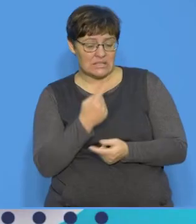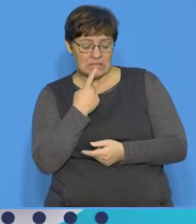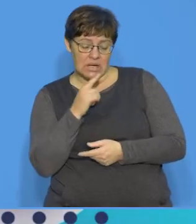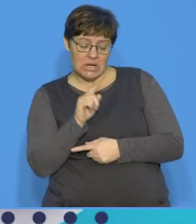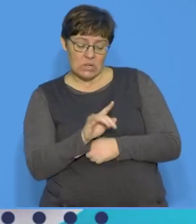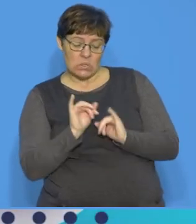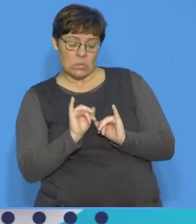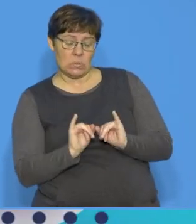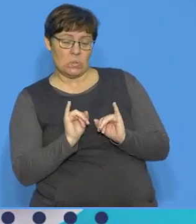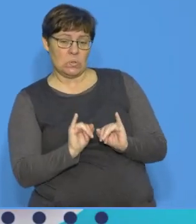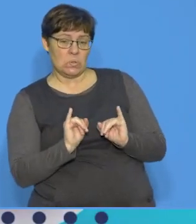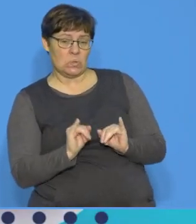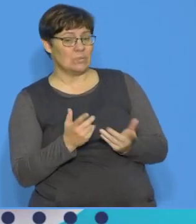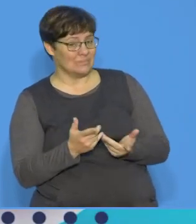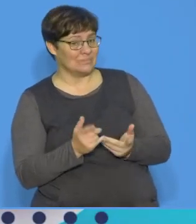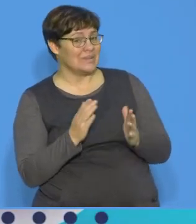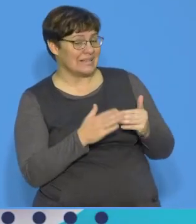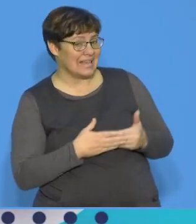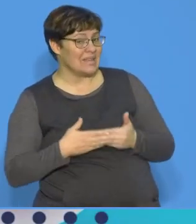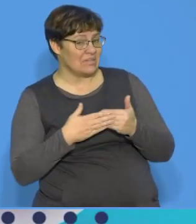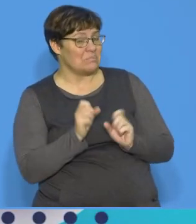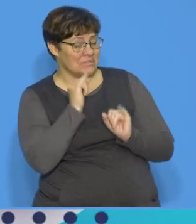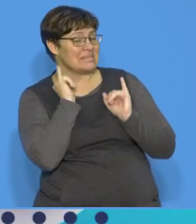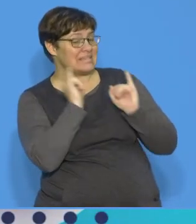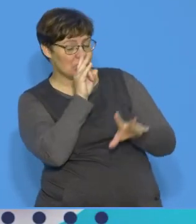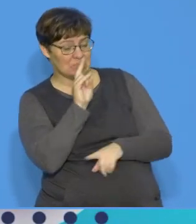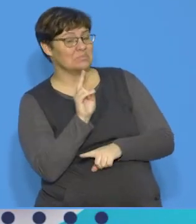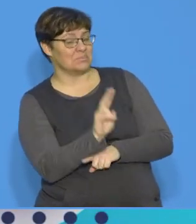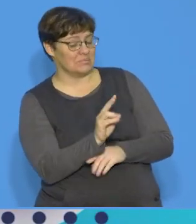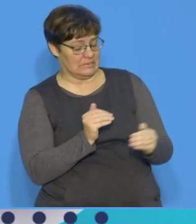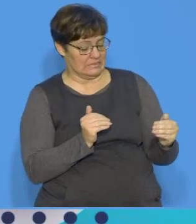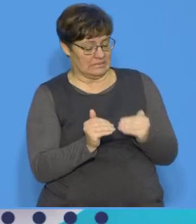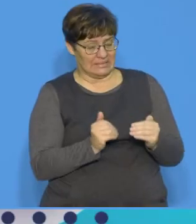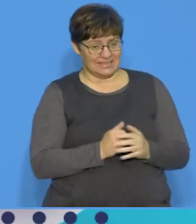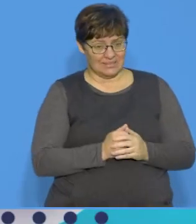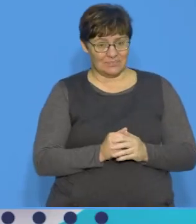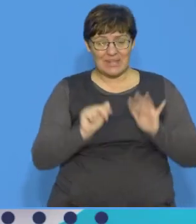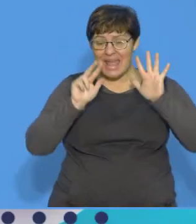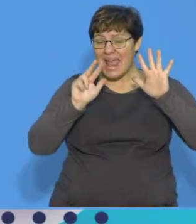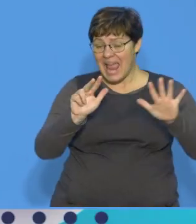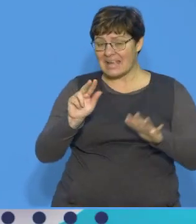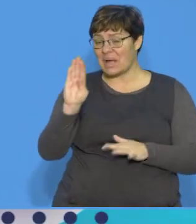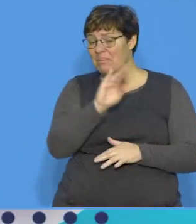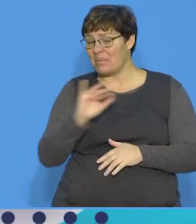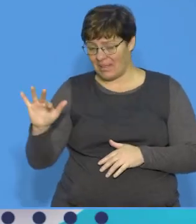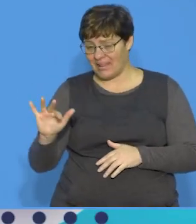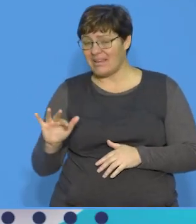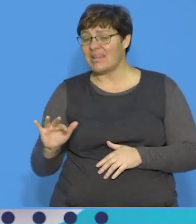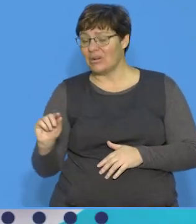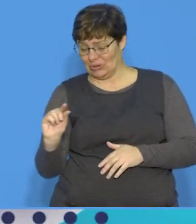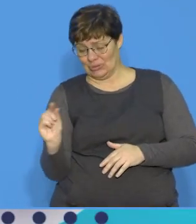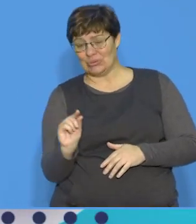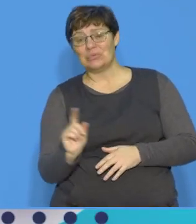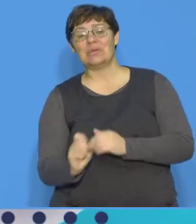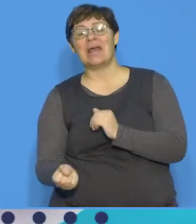be looking at very, very seriously? And that day of 8 billion will come